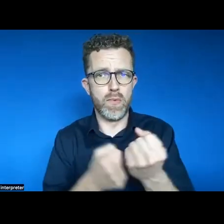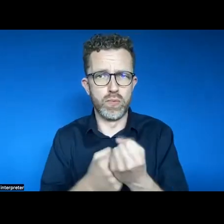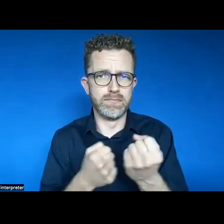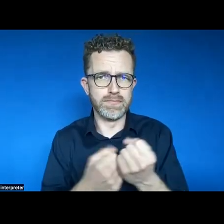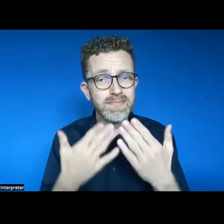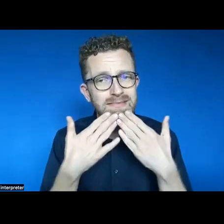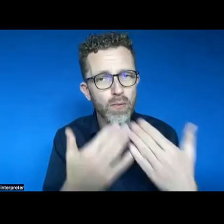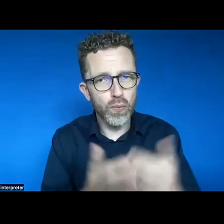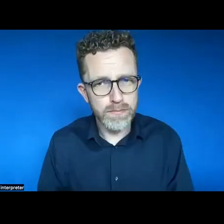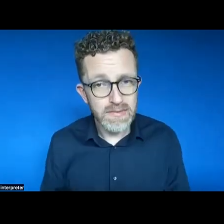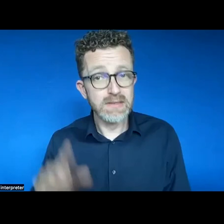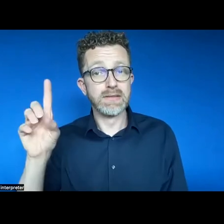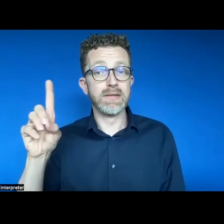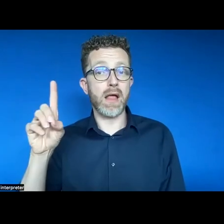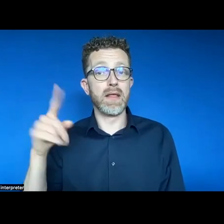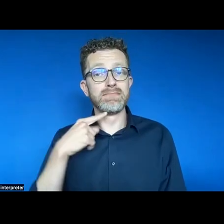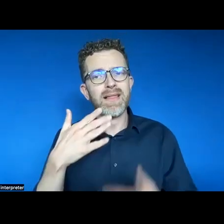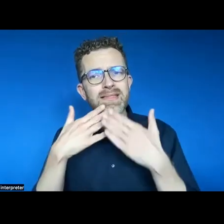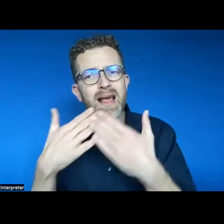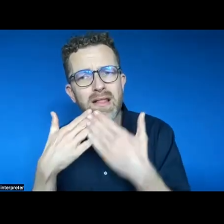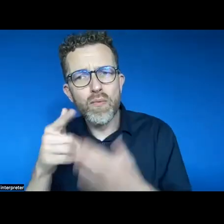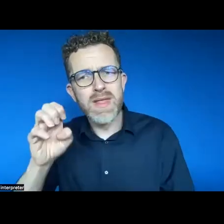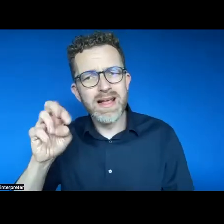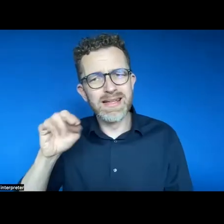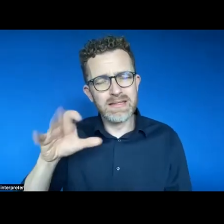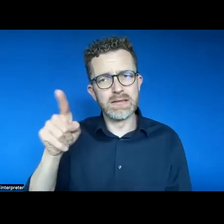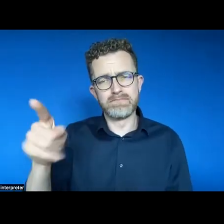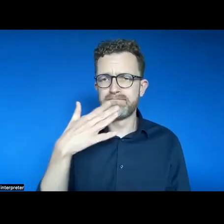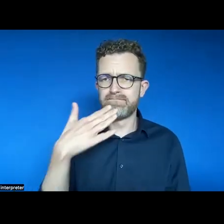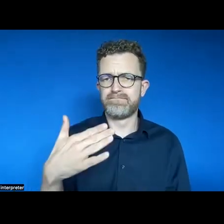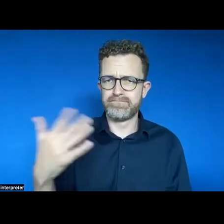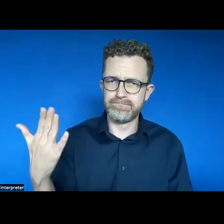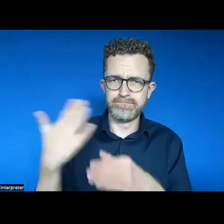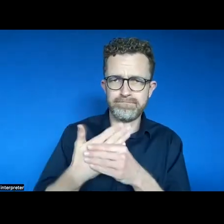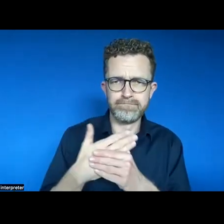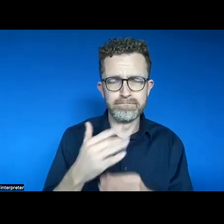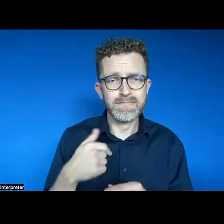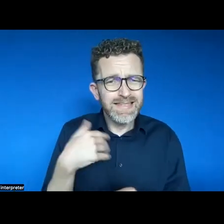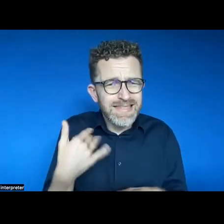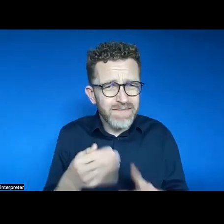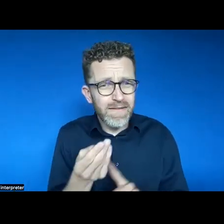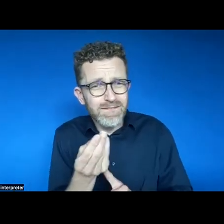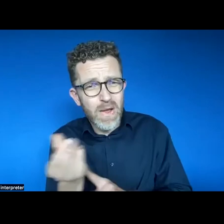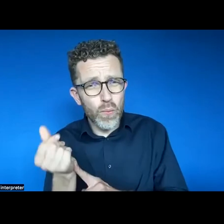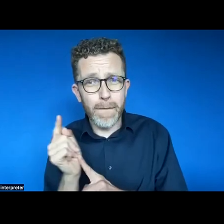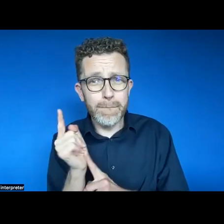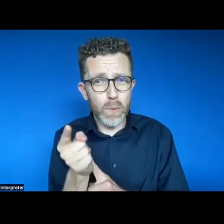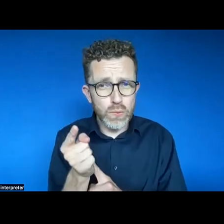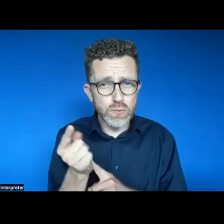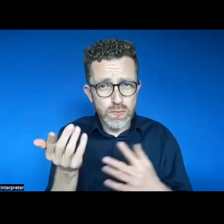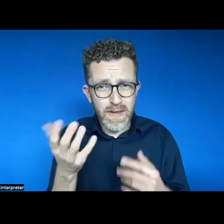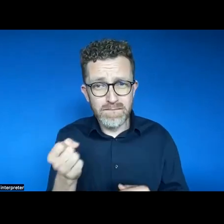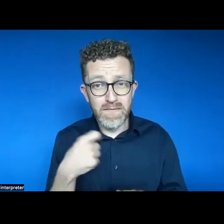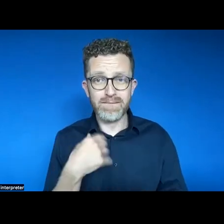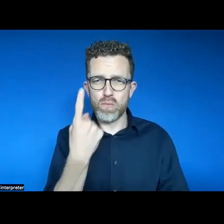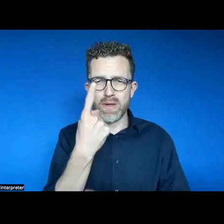there organizations maybe to that are working with children with ASL? If not, I mean,